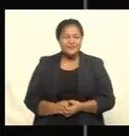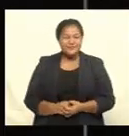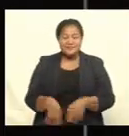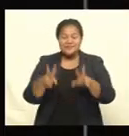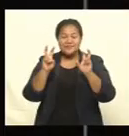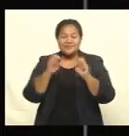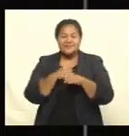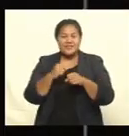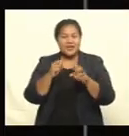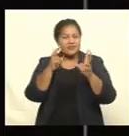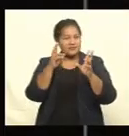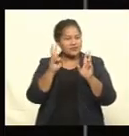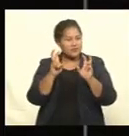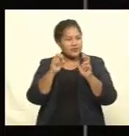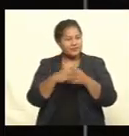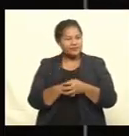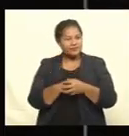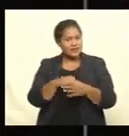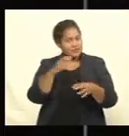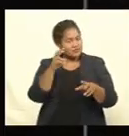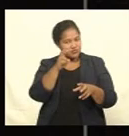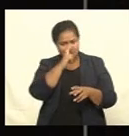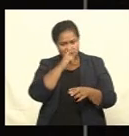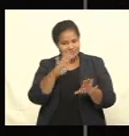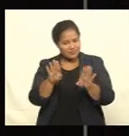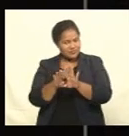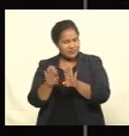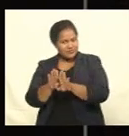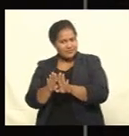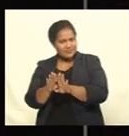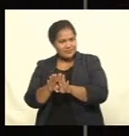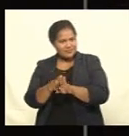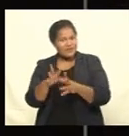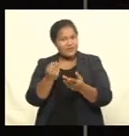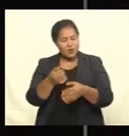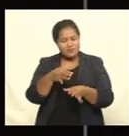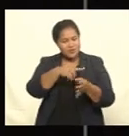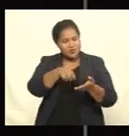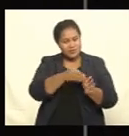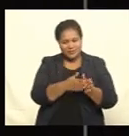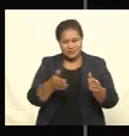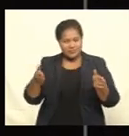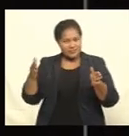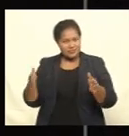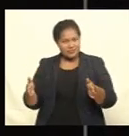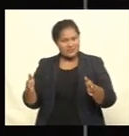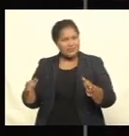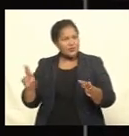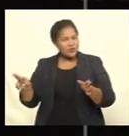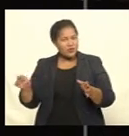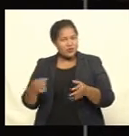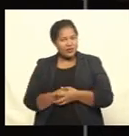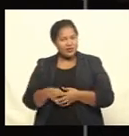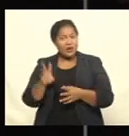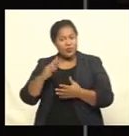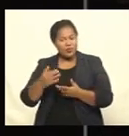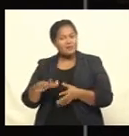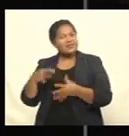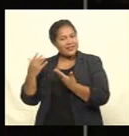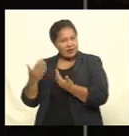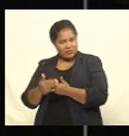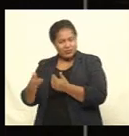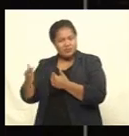our main stories, a strict lockdown now in effect between the Suva-Nosori corridor to be lifted at 4 a.m.